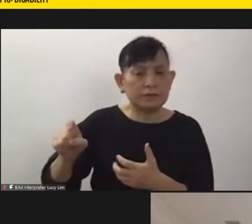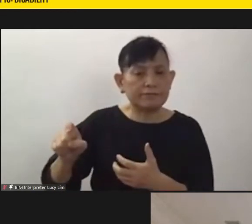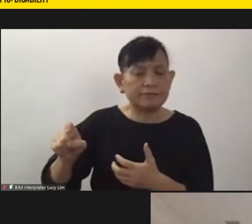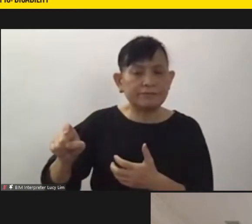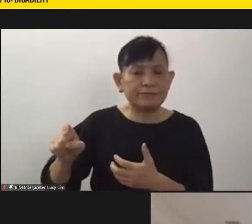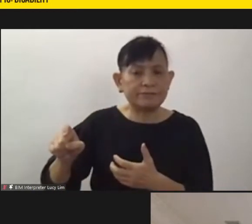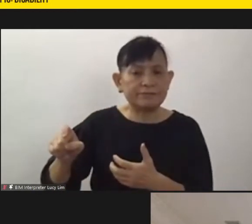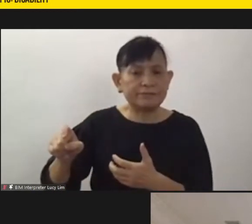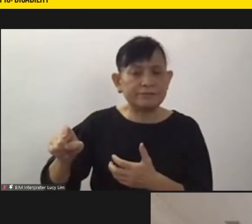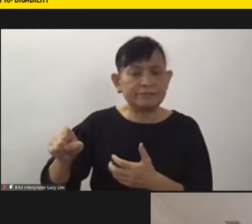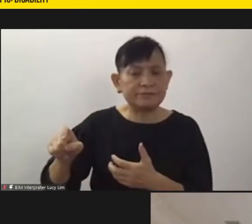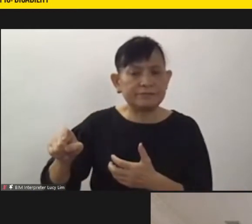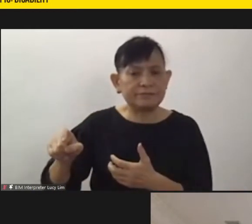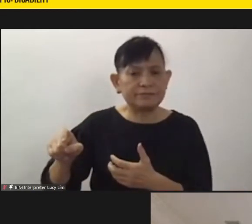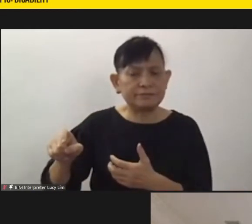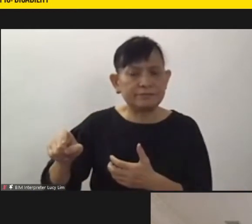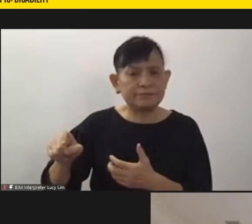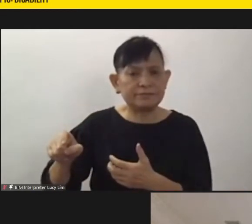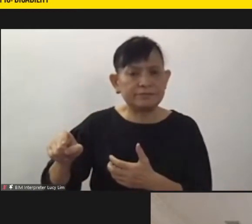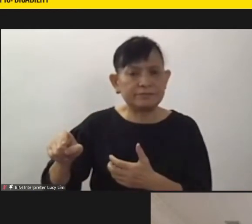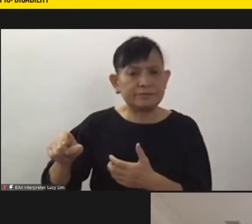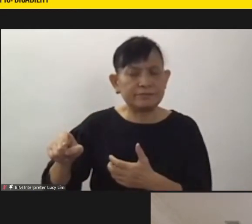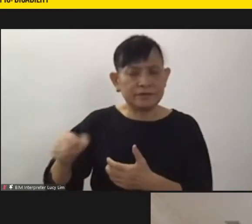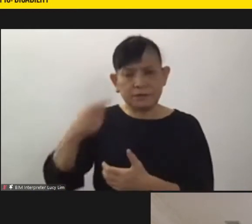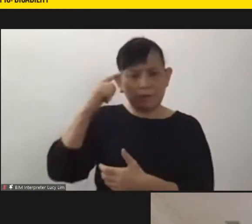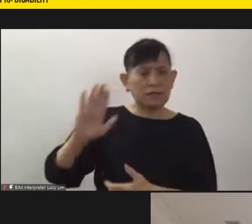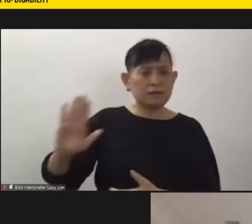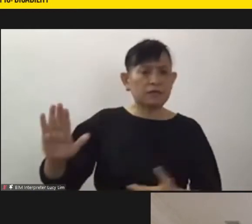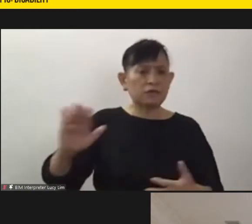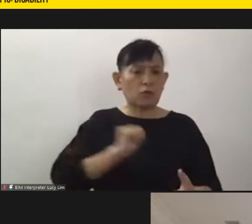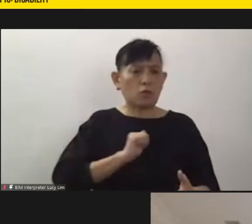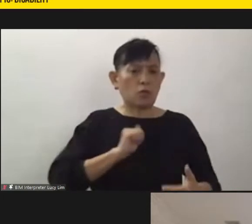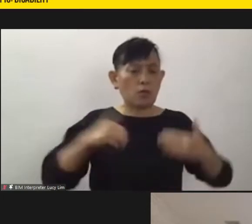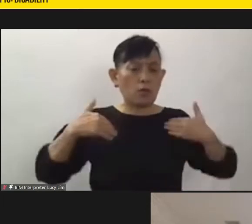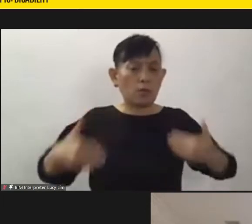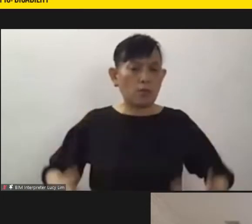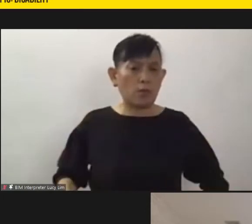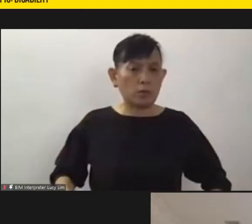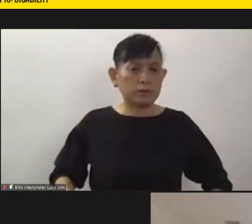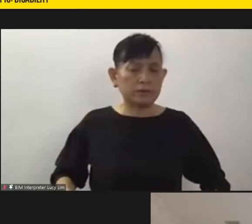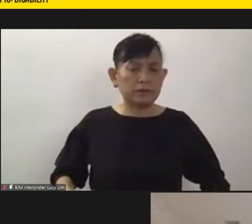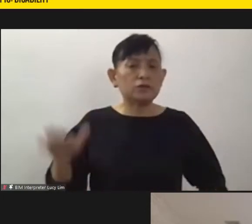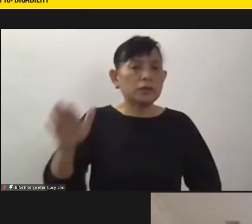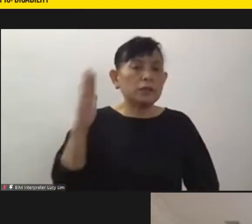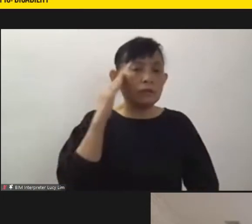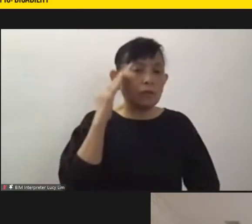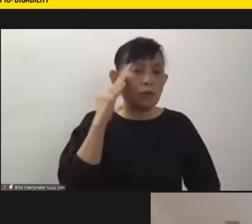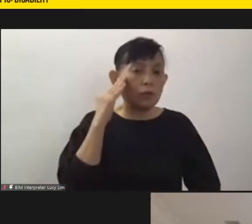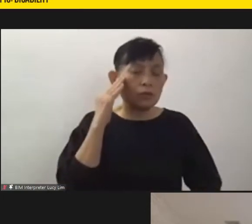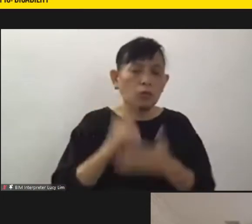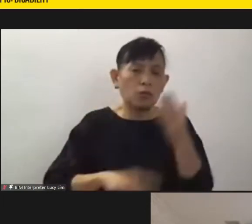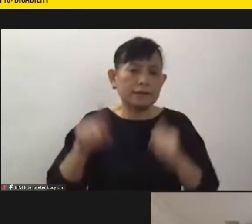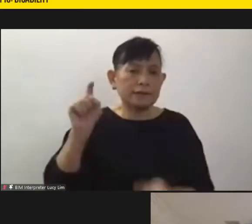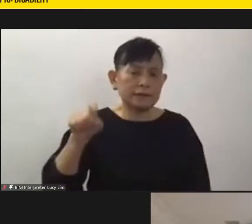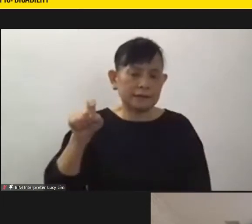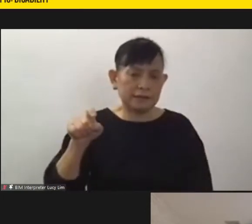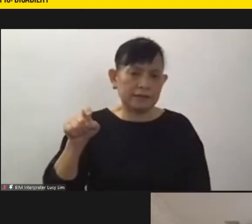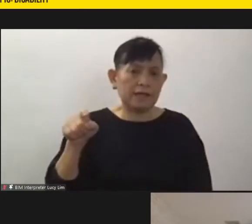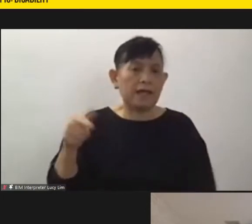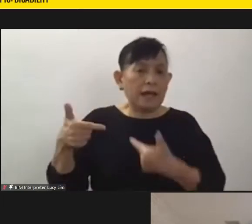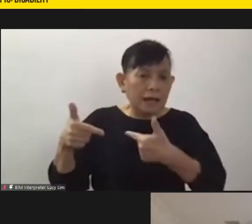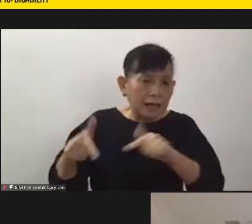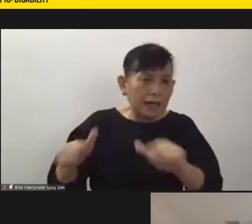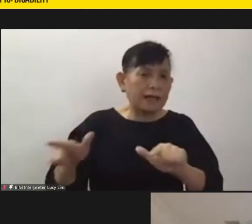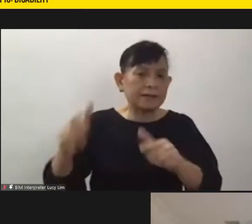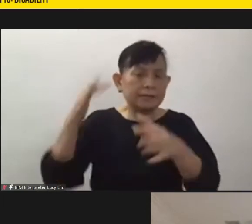his own autonomy. It's his own, the body is his own. So let him decide.